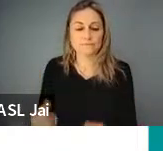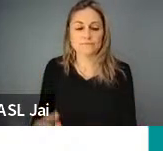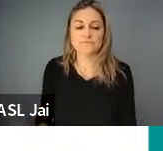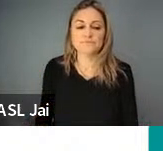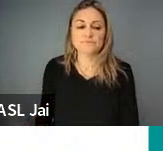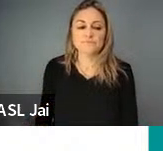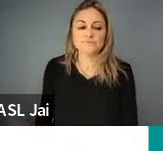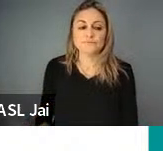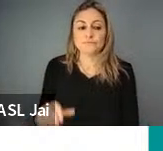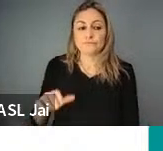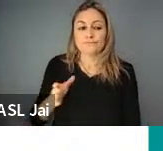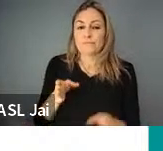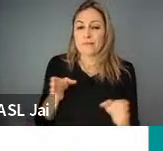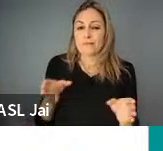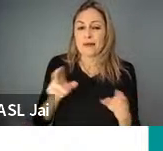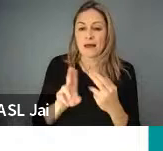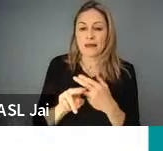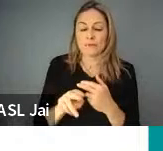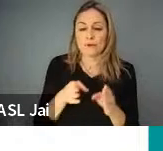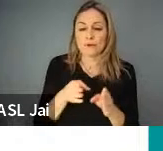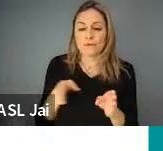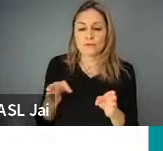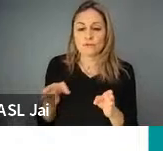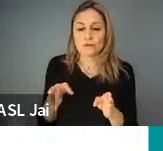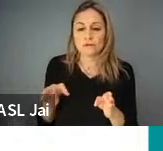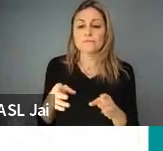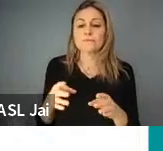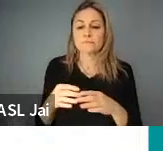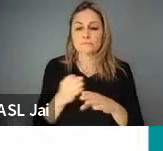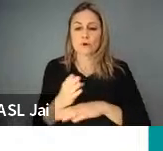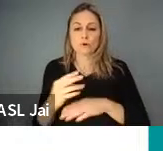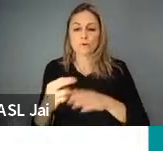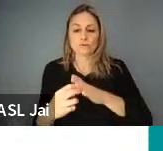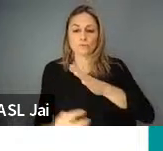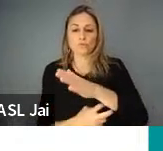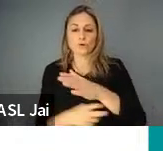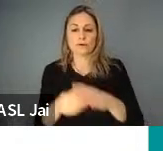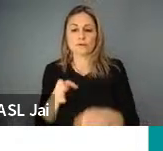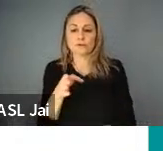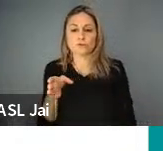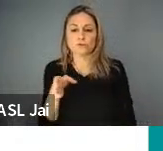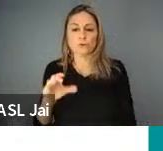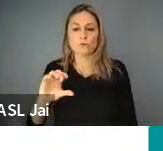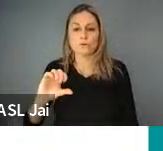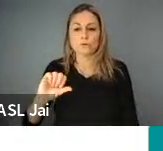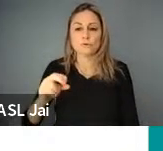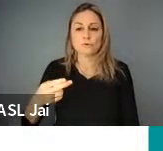Shoulders on the highway, particularly over the bridge, will be